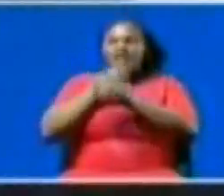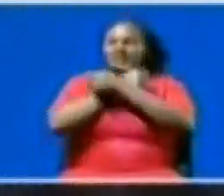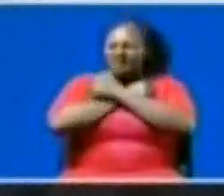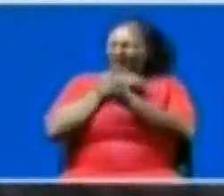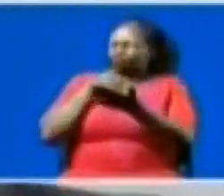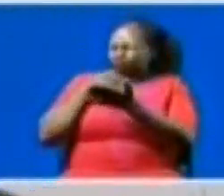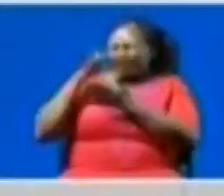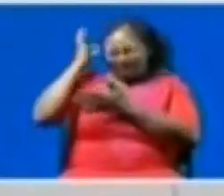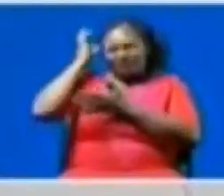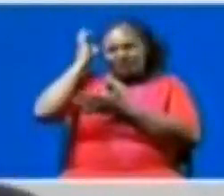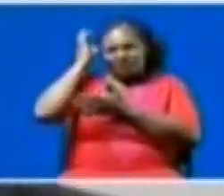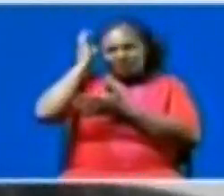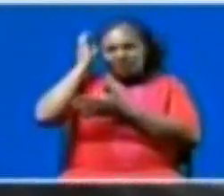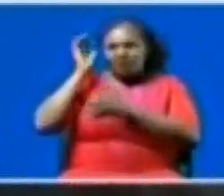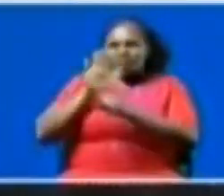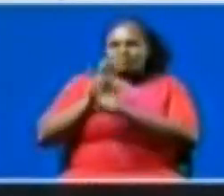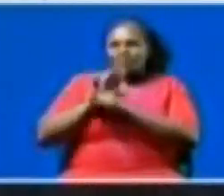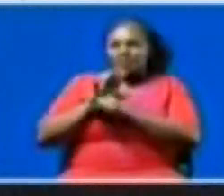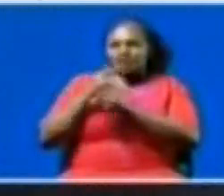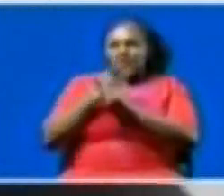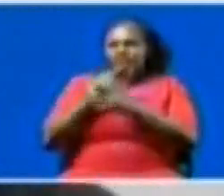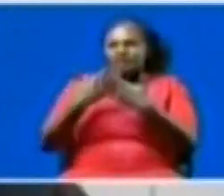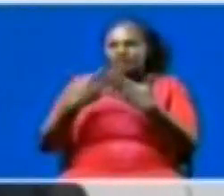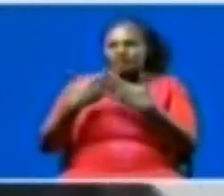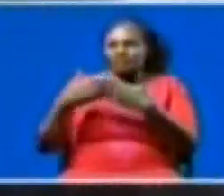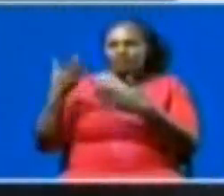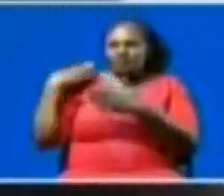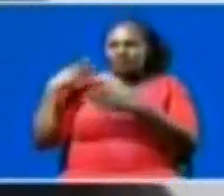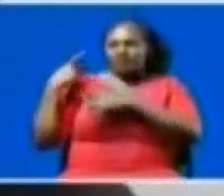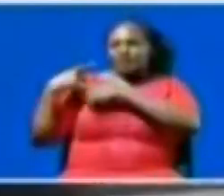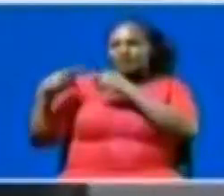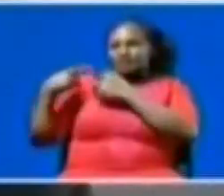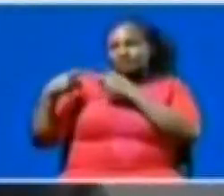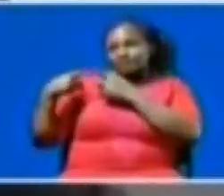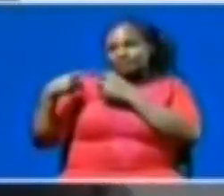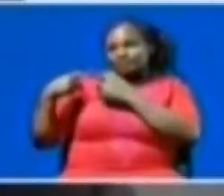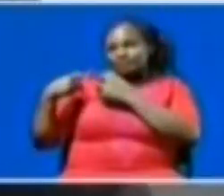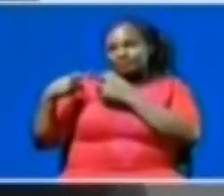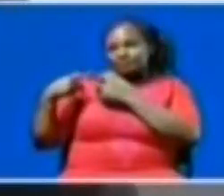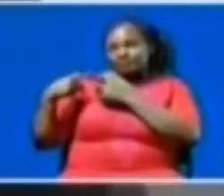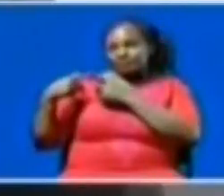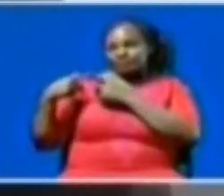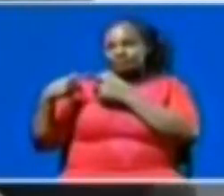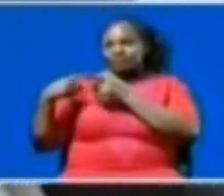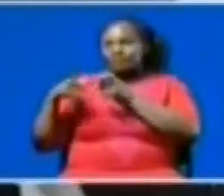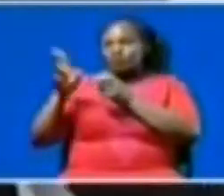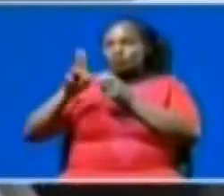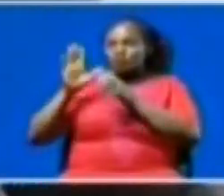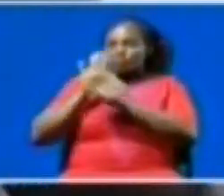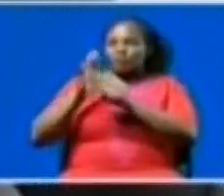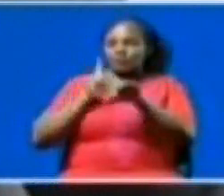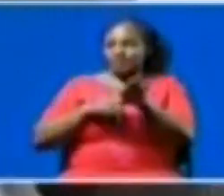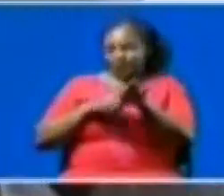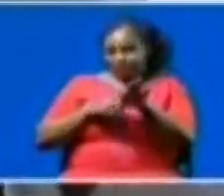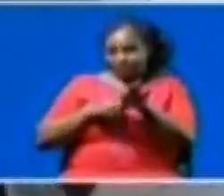hair. She has so many hair products. For the last couple of years, she spends so much